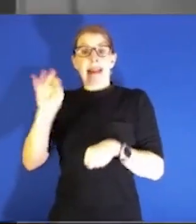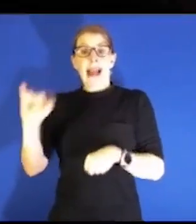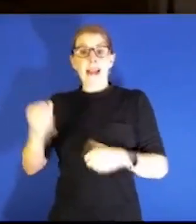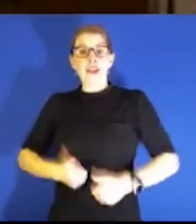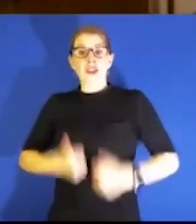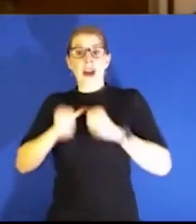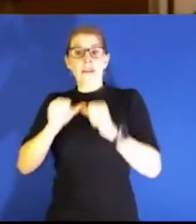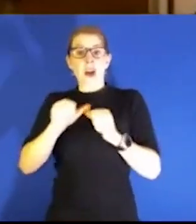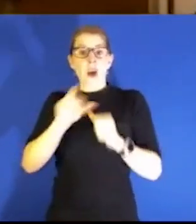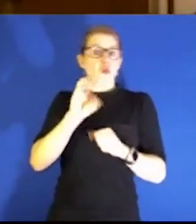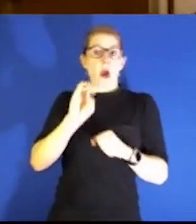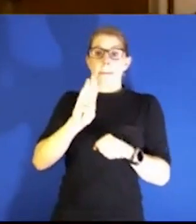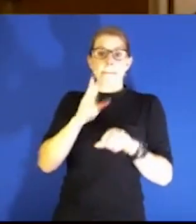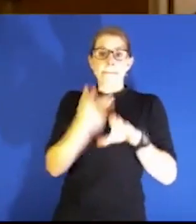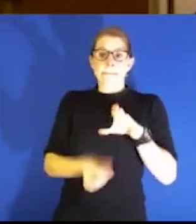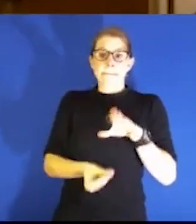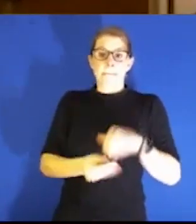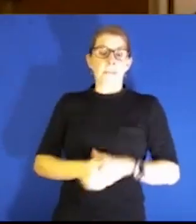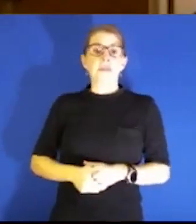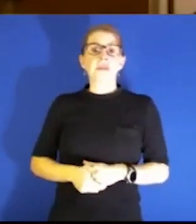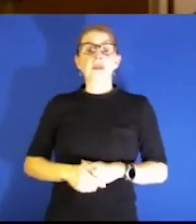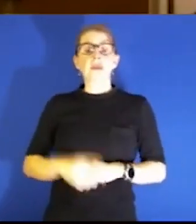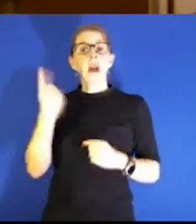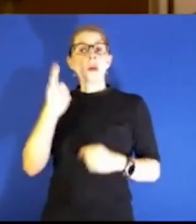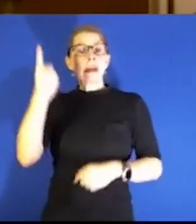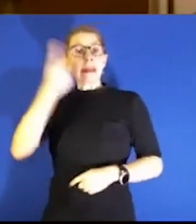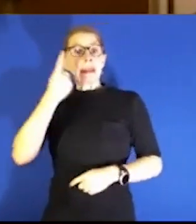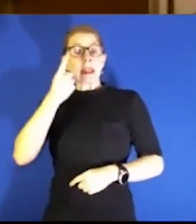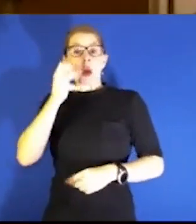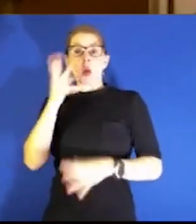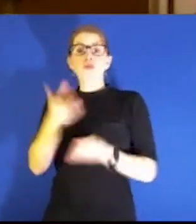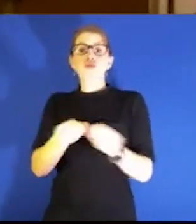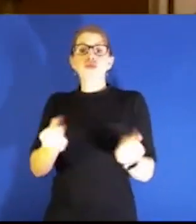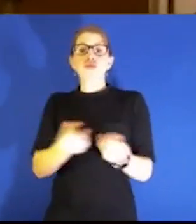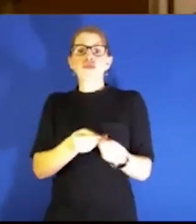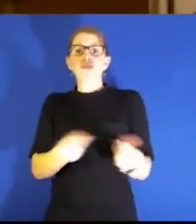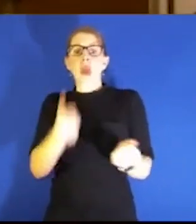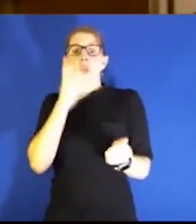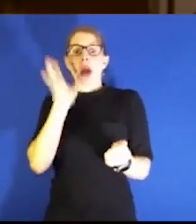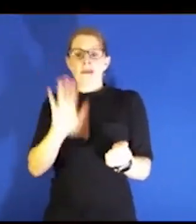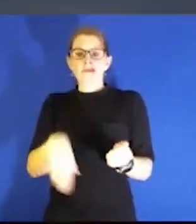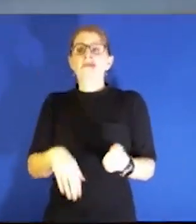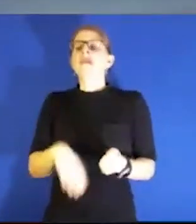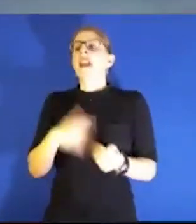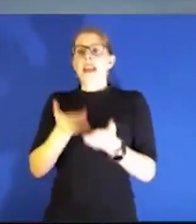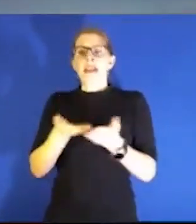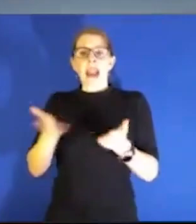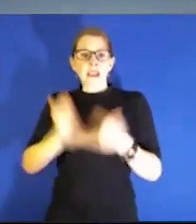was always thinking that it's going to pass. You know, things will get better. He'll get